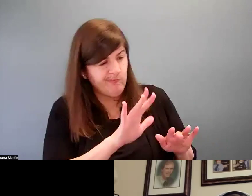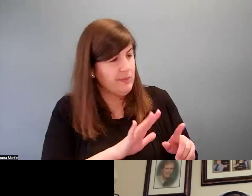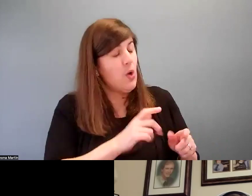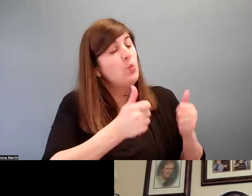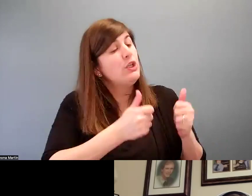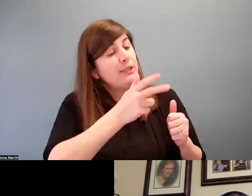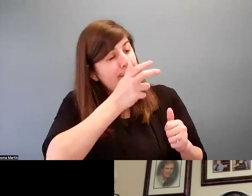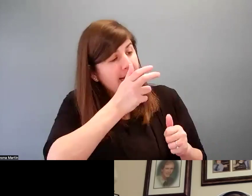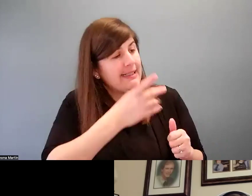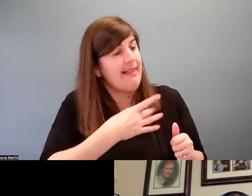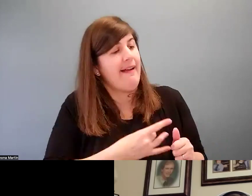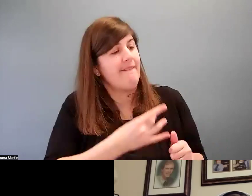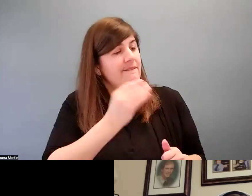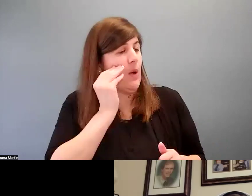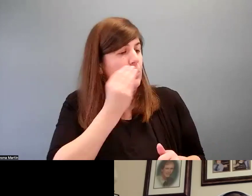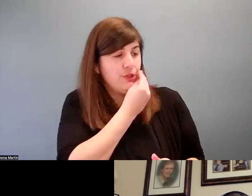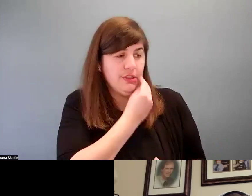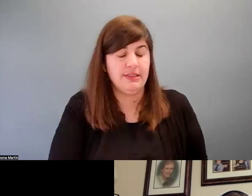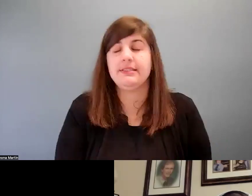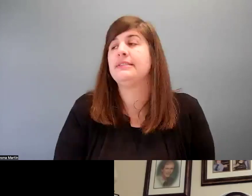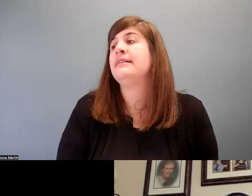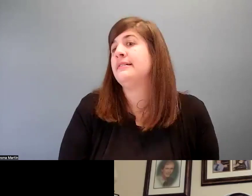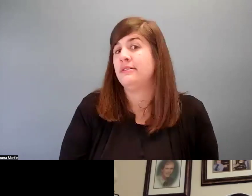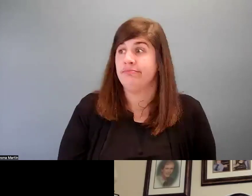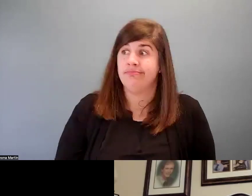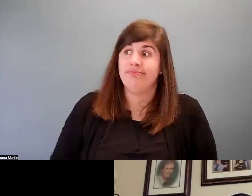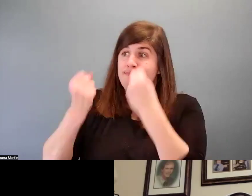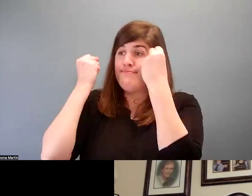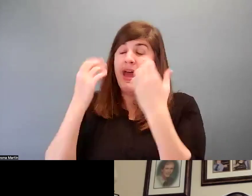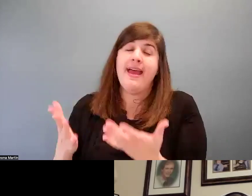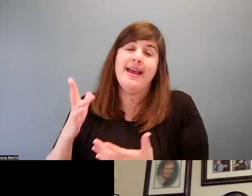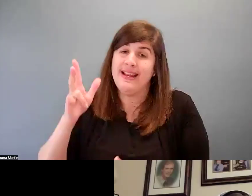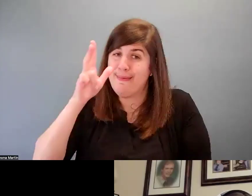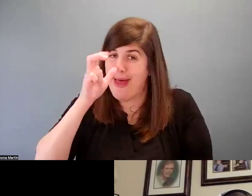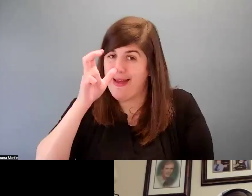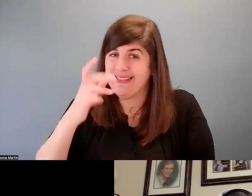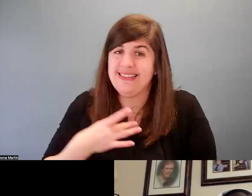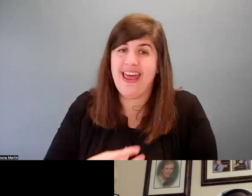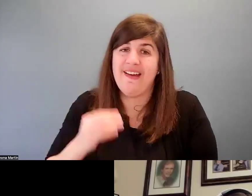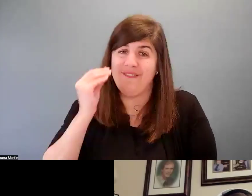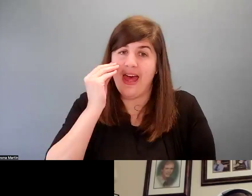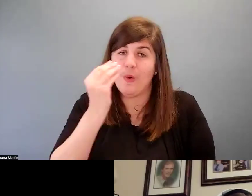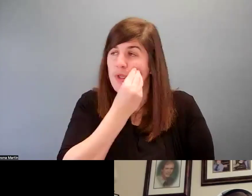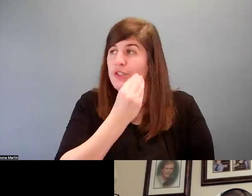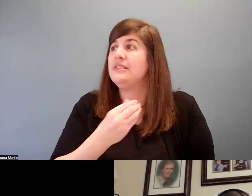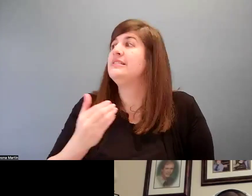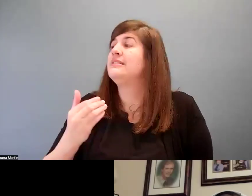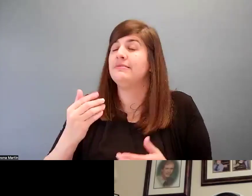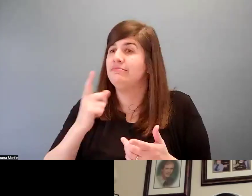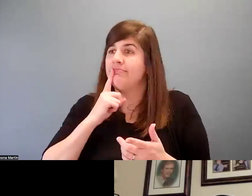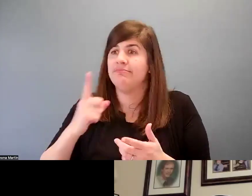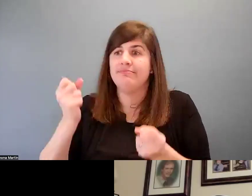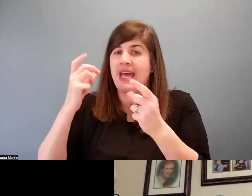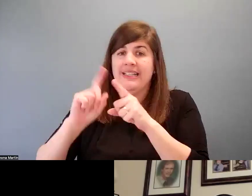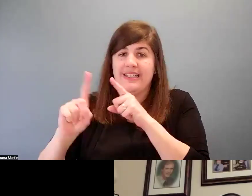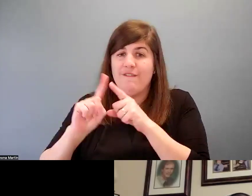Which bugs like flowers? So There's many. a lot of bugs that like flowers. Um, there's a whole bunch of different types